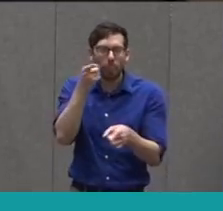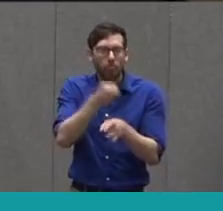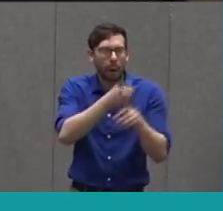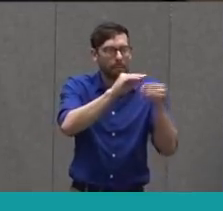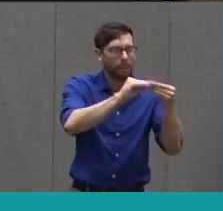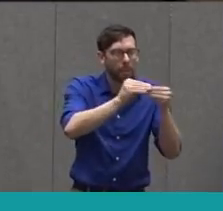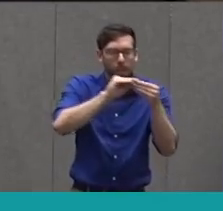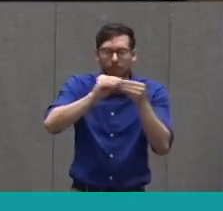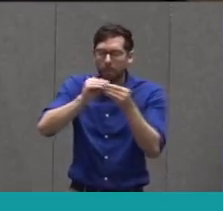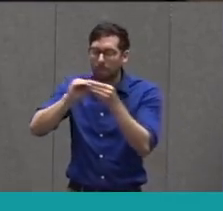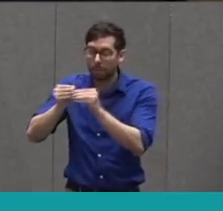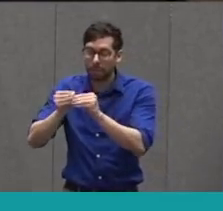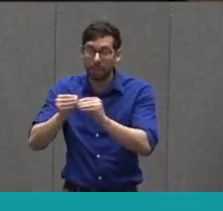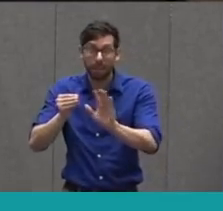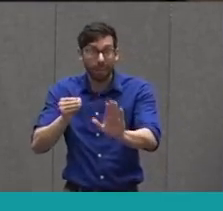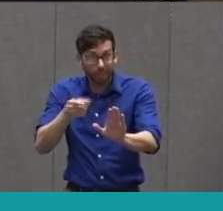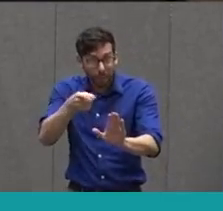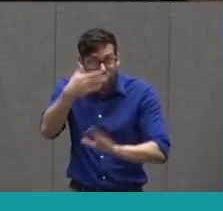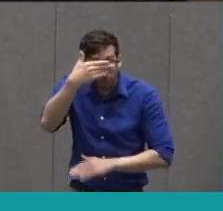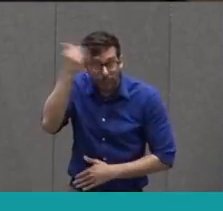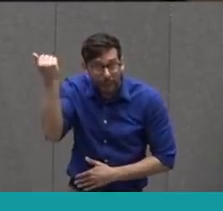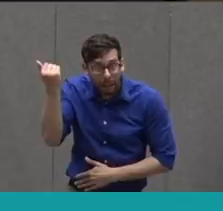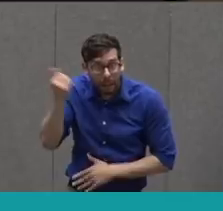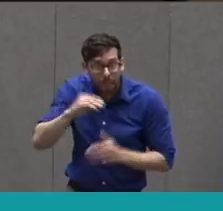the day is